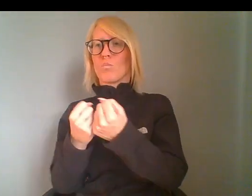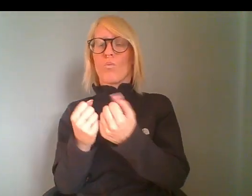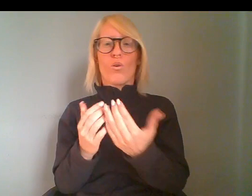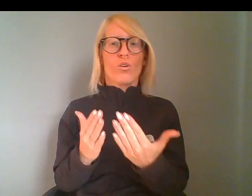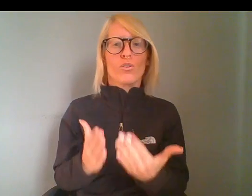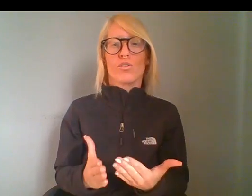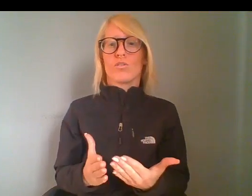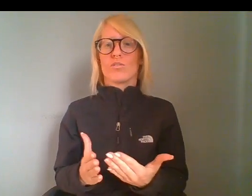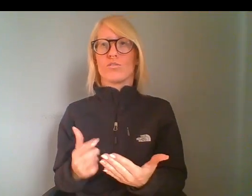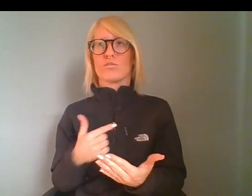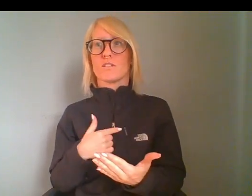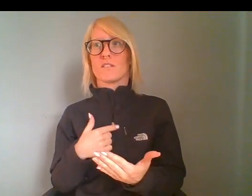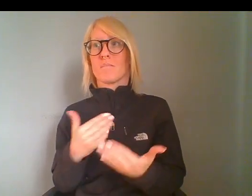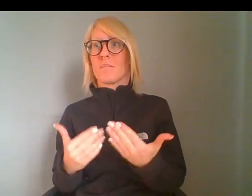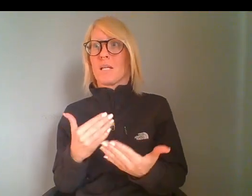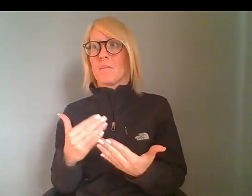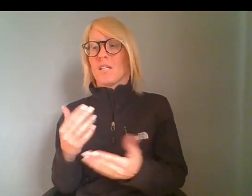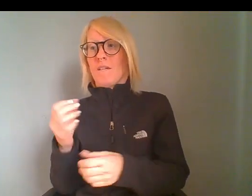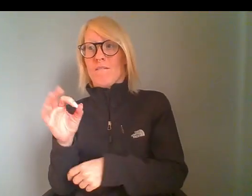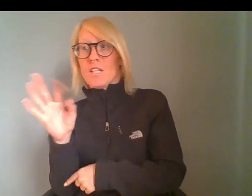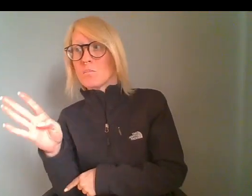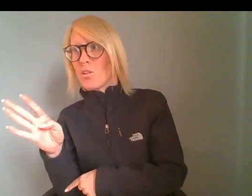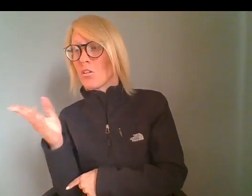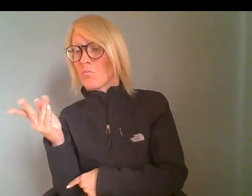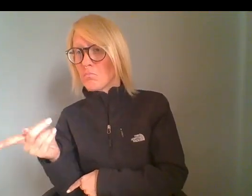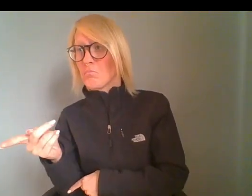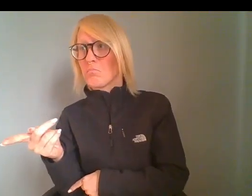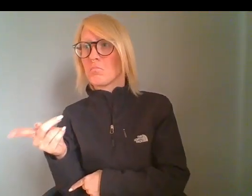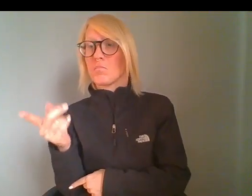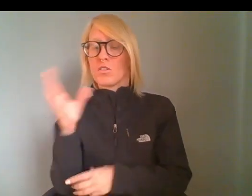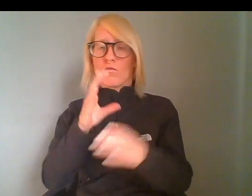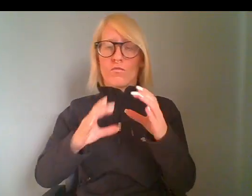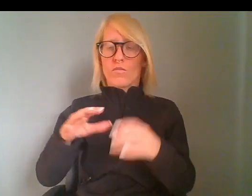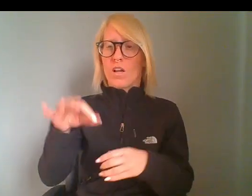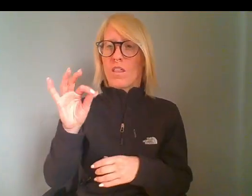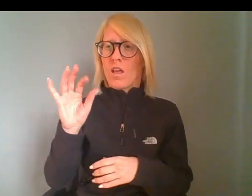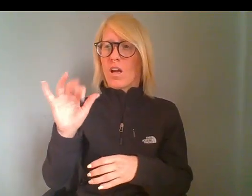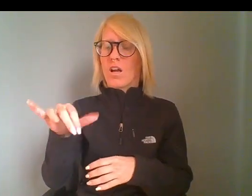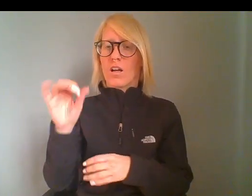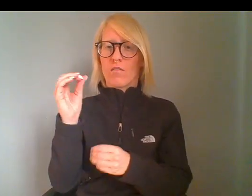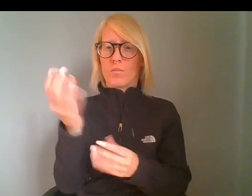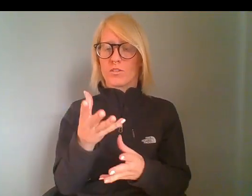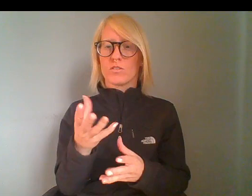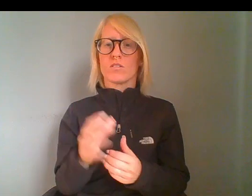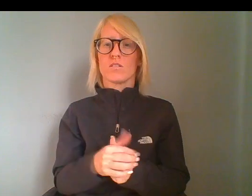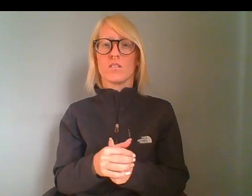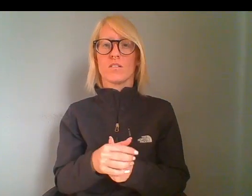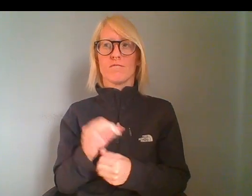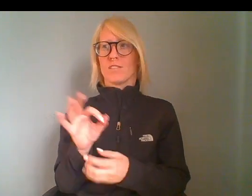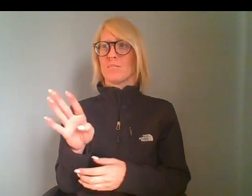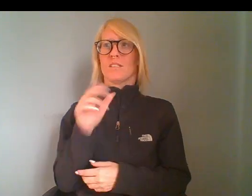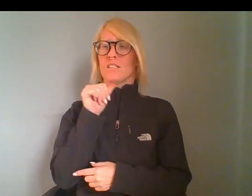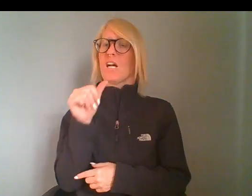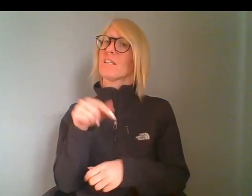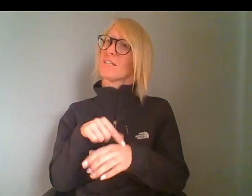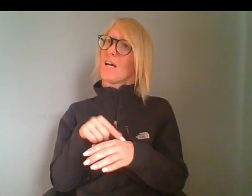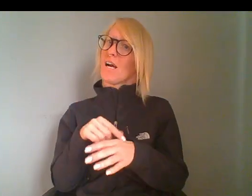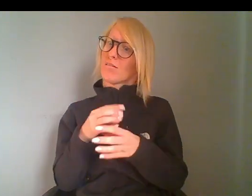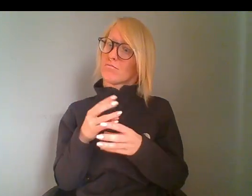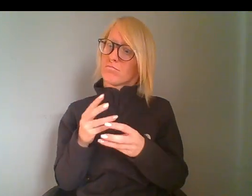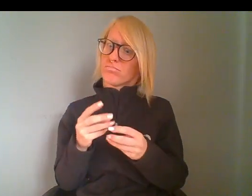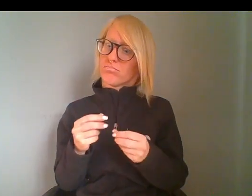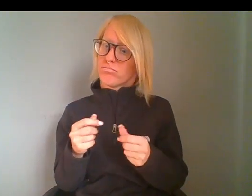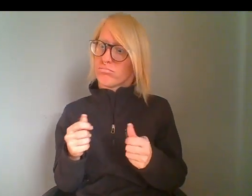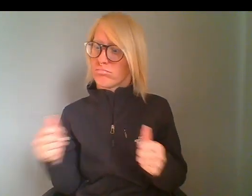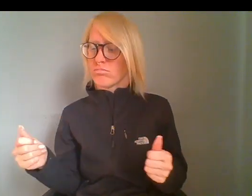board. Can you Facebook really doesn't have to be time consuming. It's just if you have a page, you're going to want to make